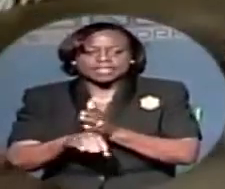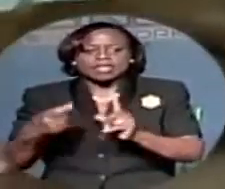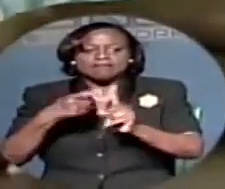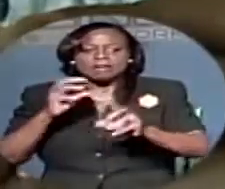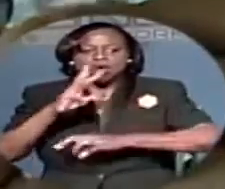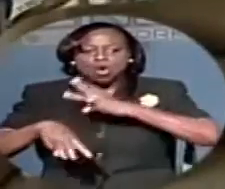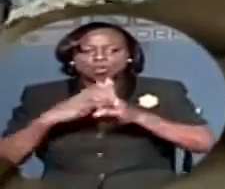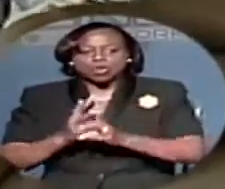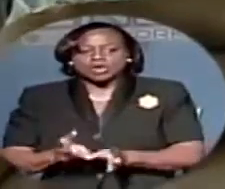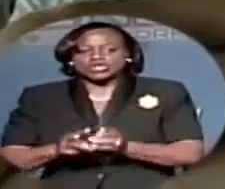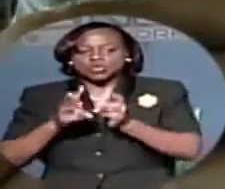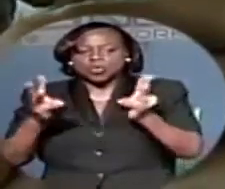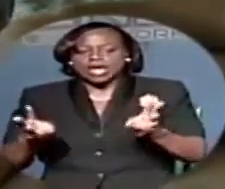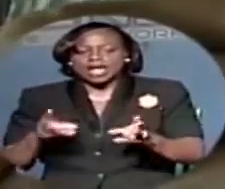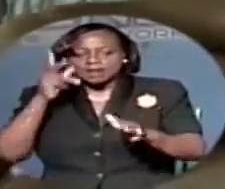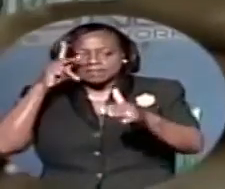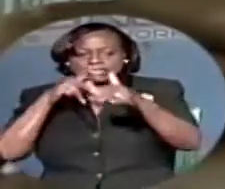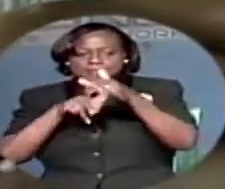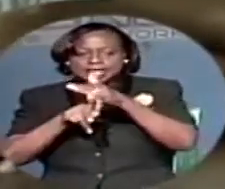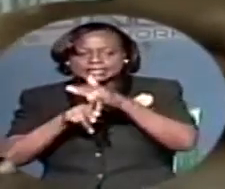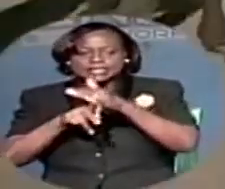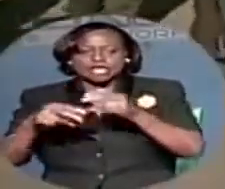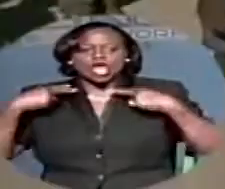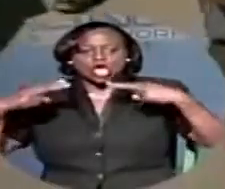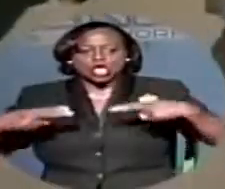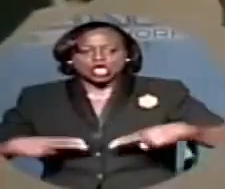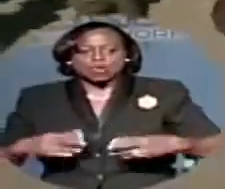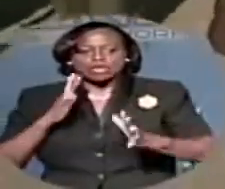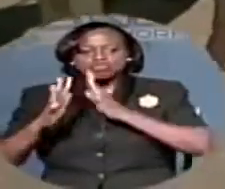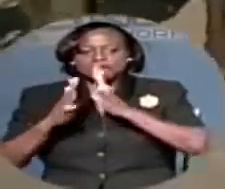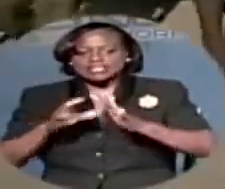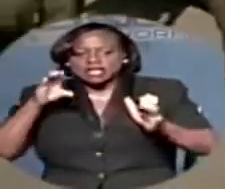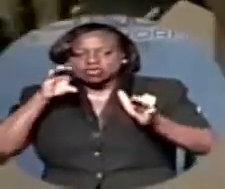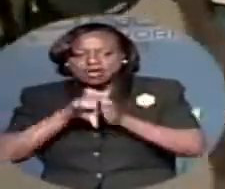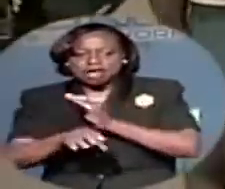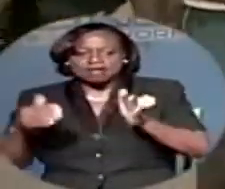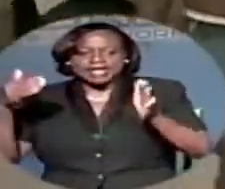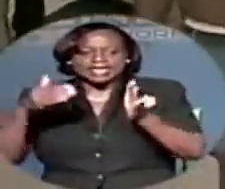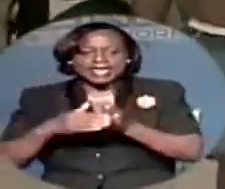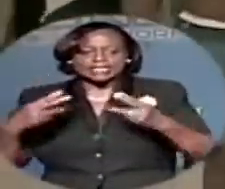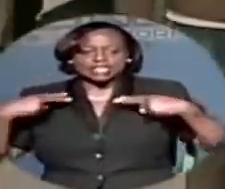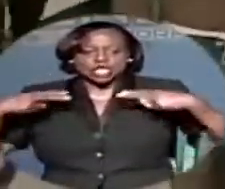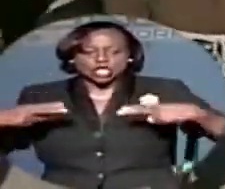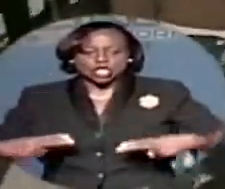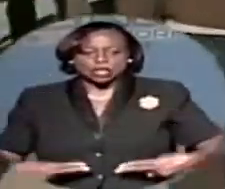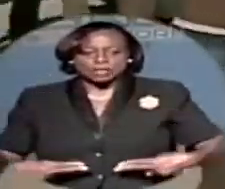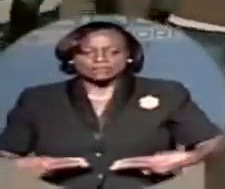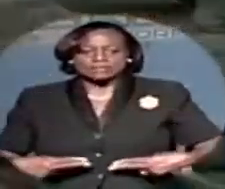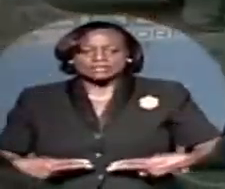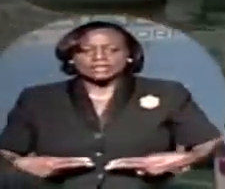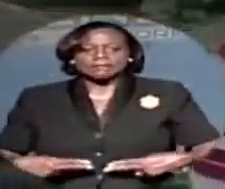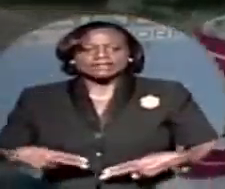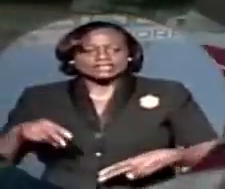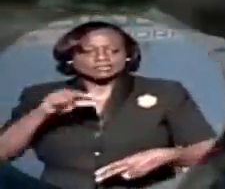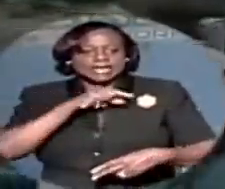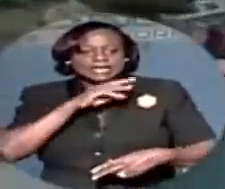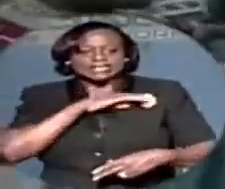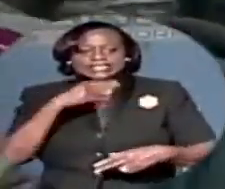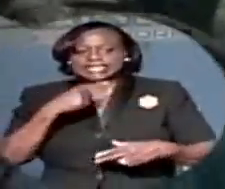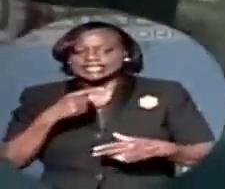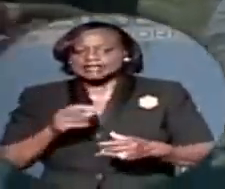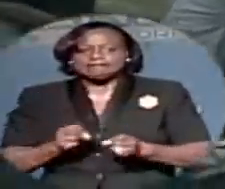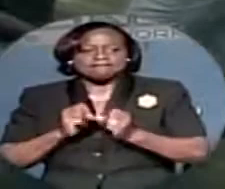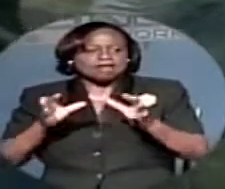worldwide perspective, human trafficking has been labeled as a crime against humanity. And Ms. Graham Allen says it has far-reaching effects. She gave